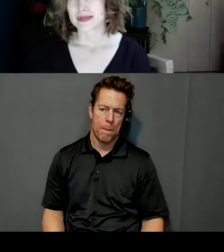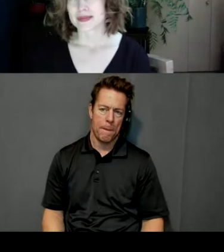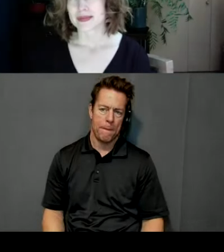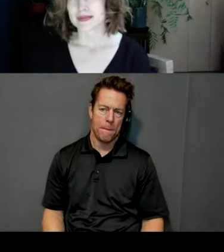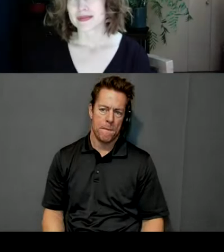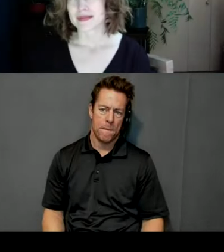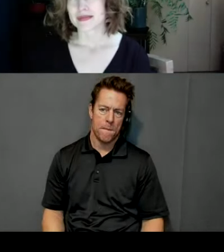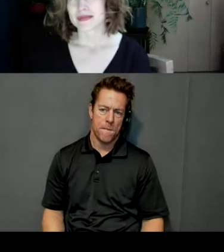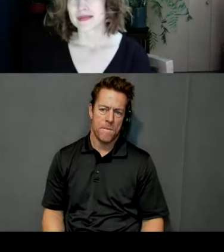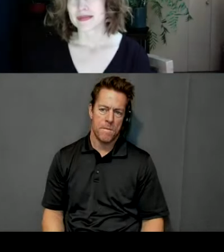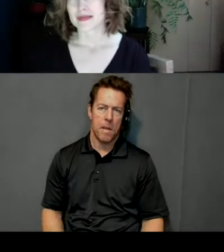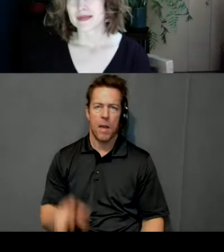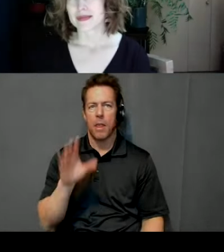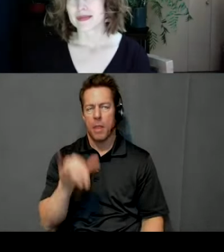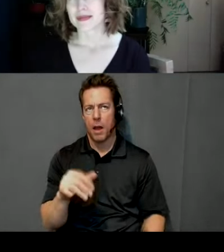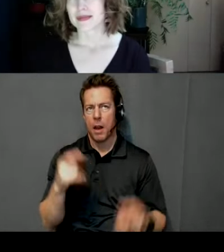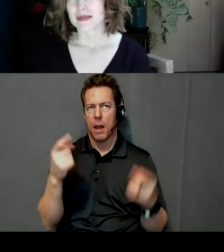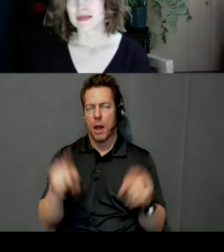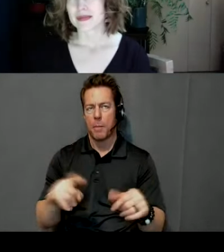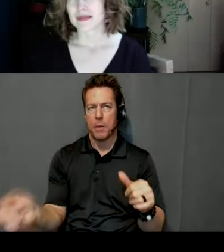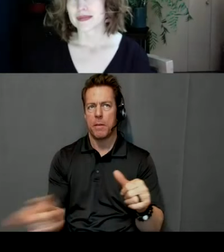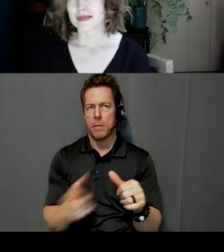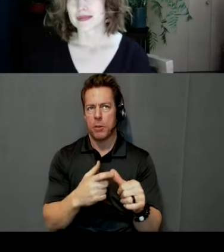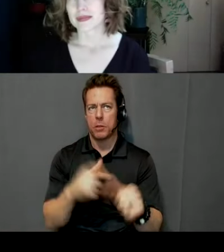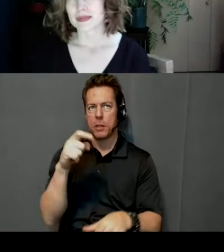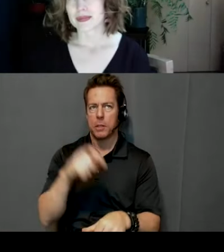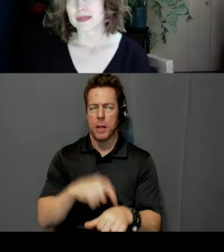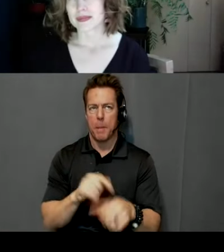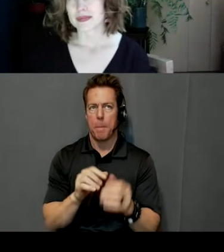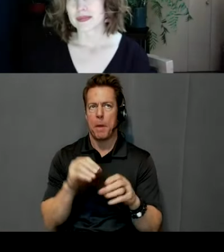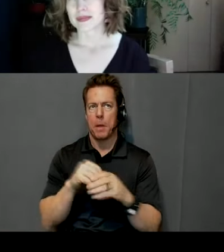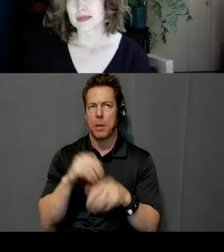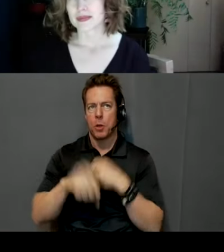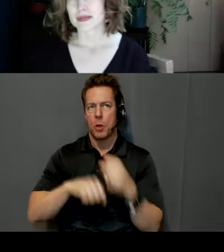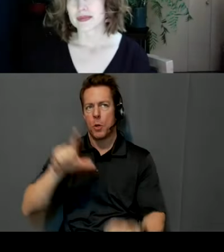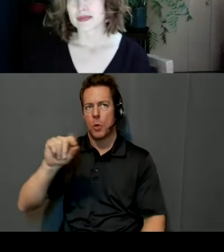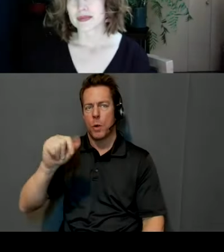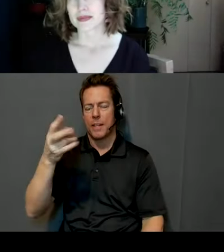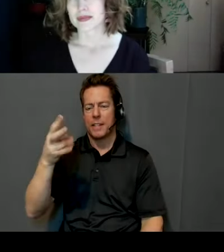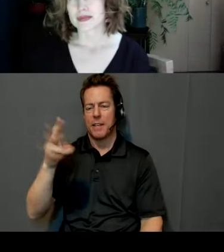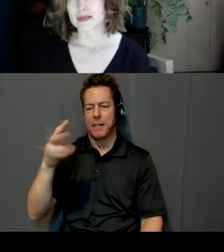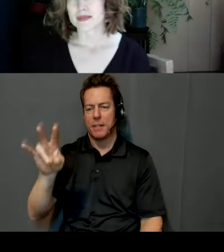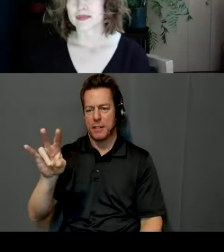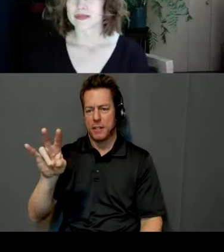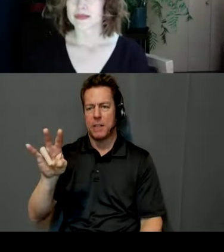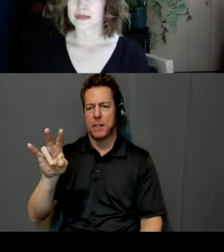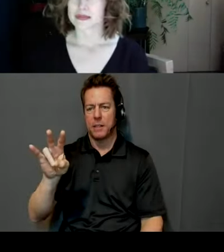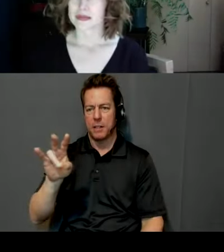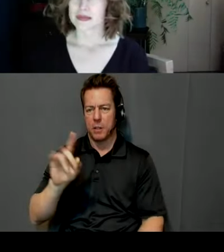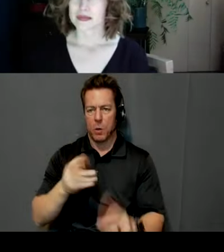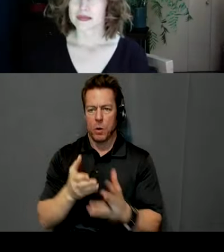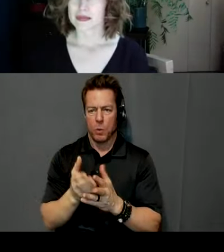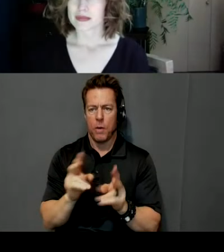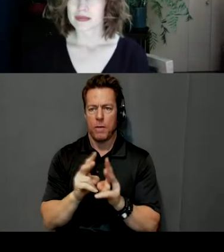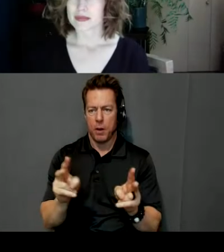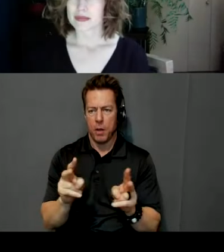that happened the first time in 2017. I was going through a very